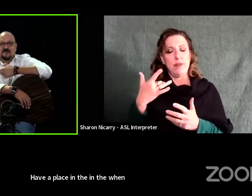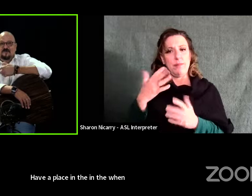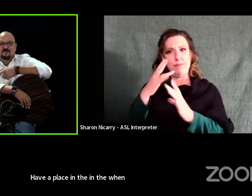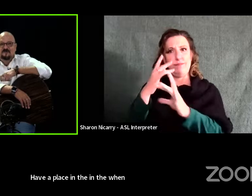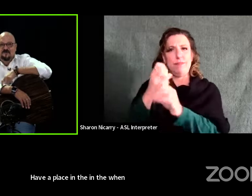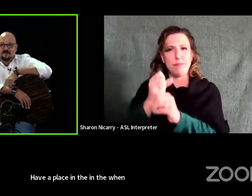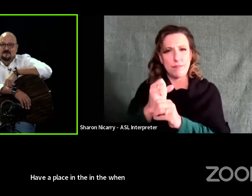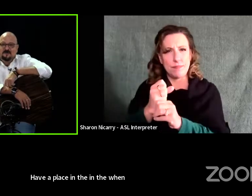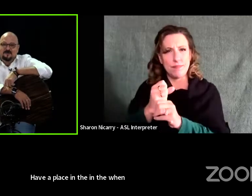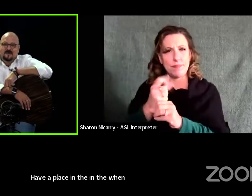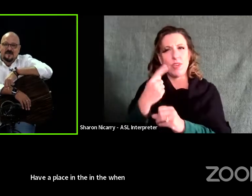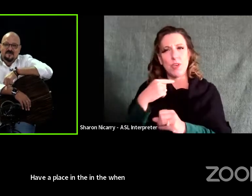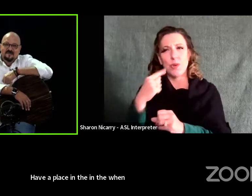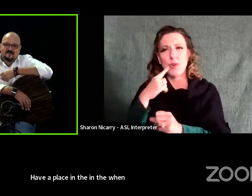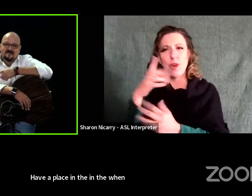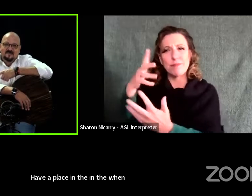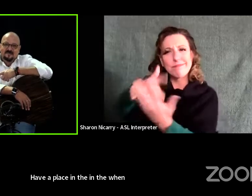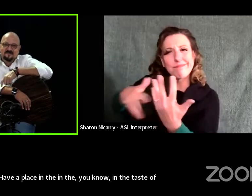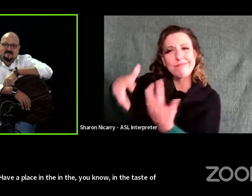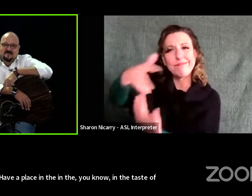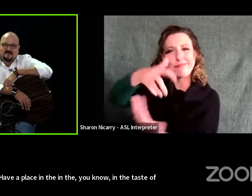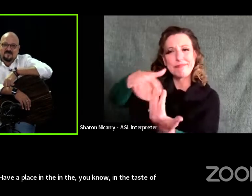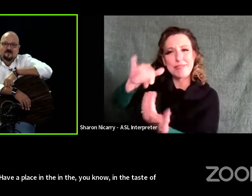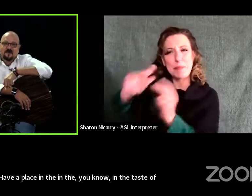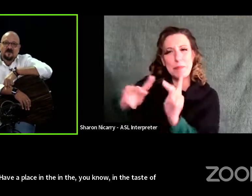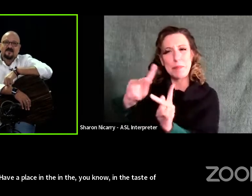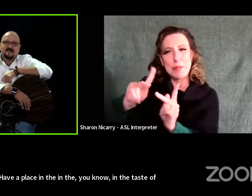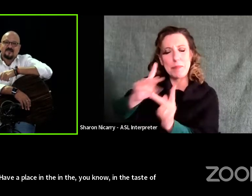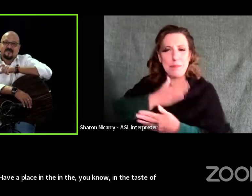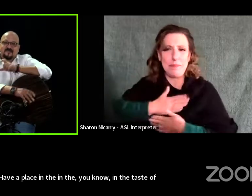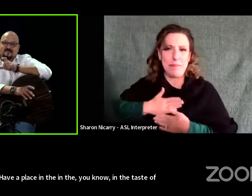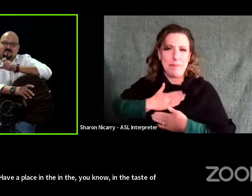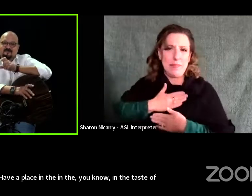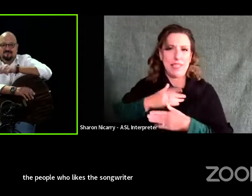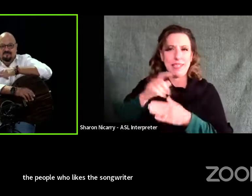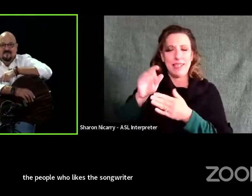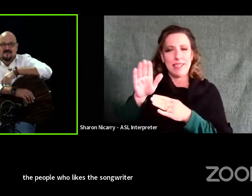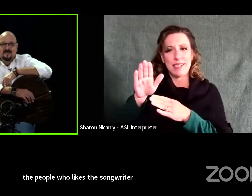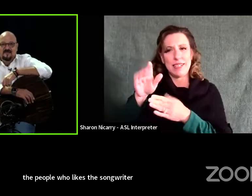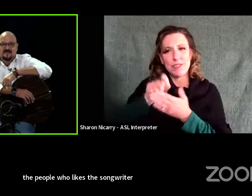in the taste of the people who likes the songwriters